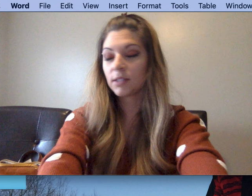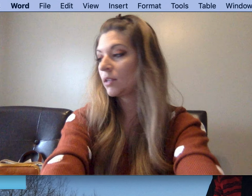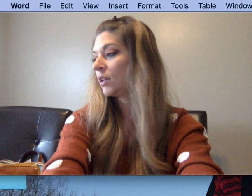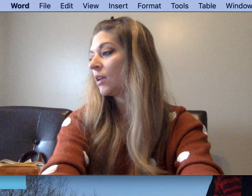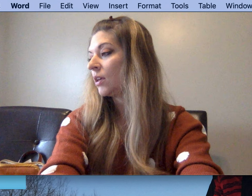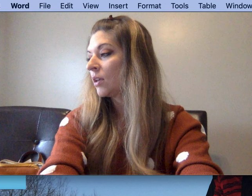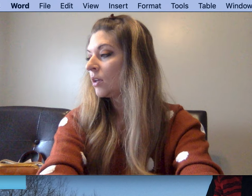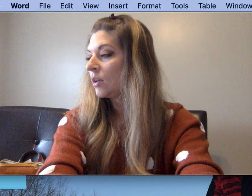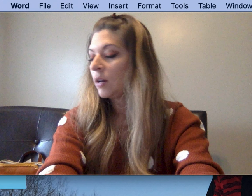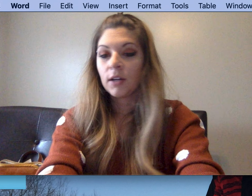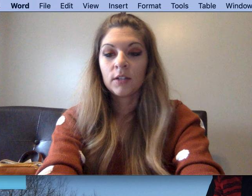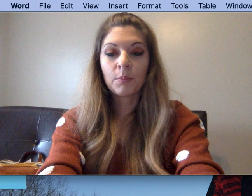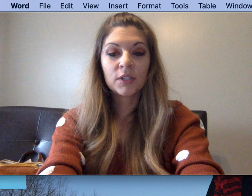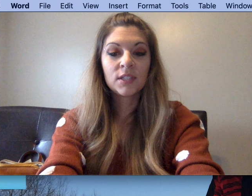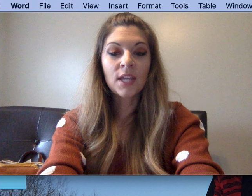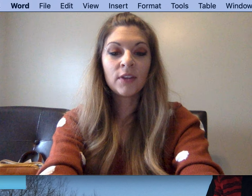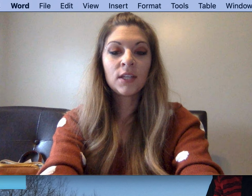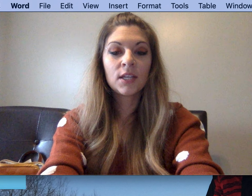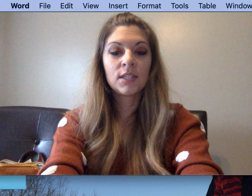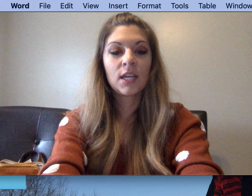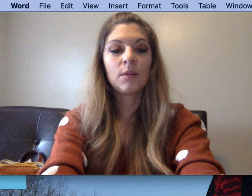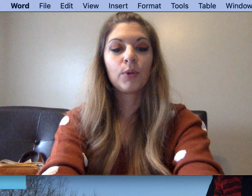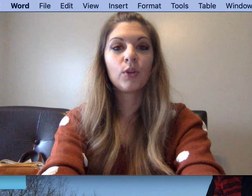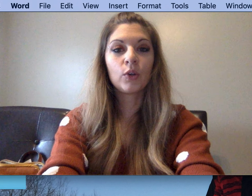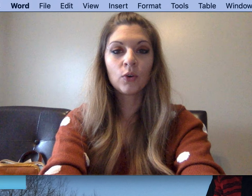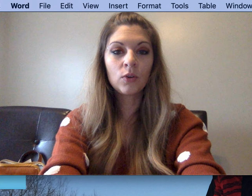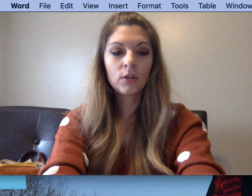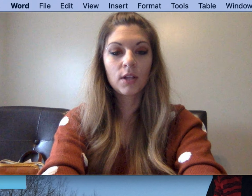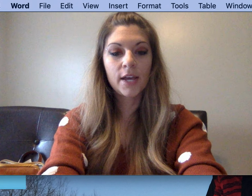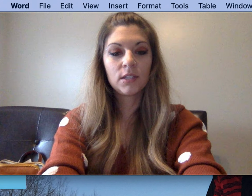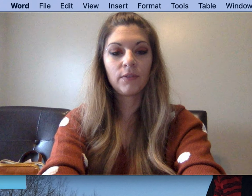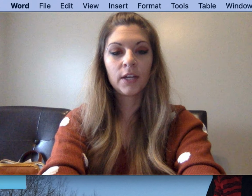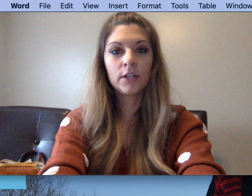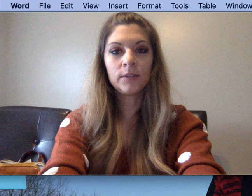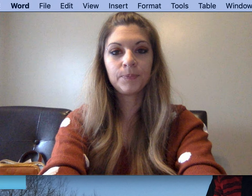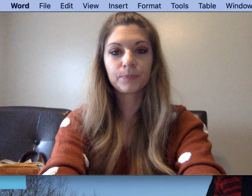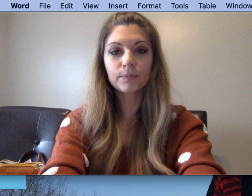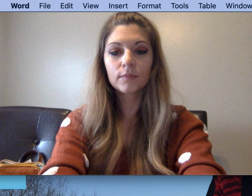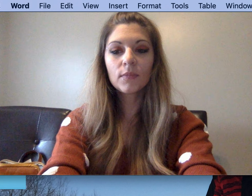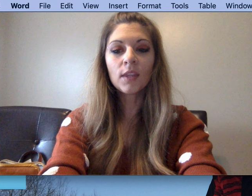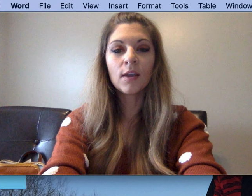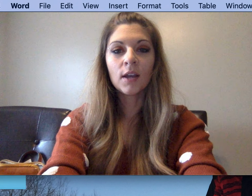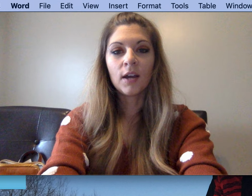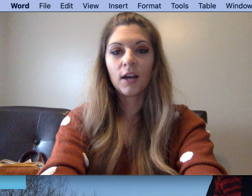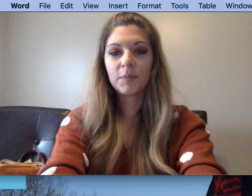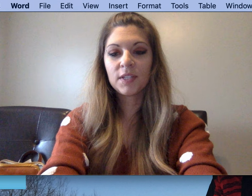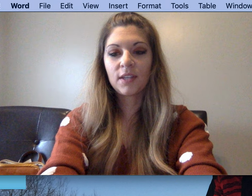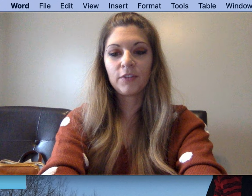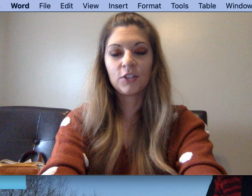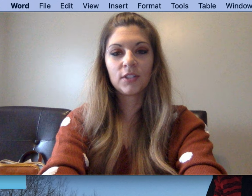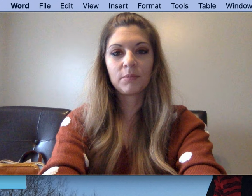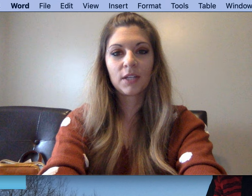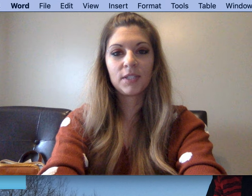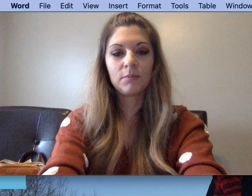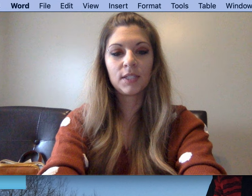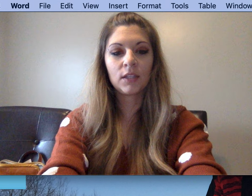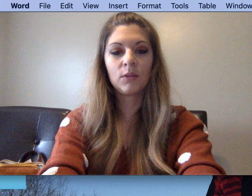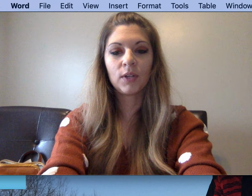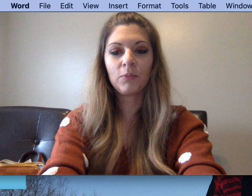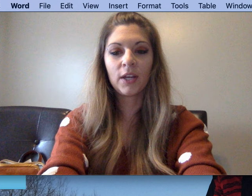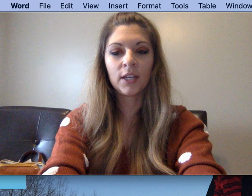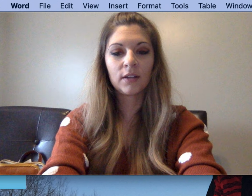that. Number 7 is a plural classifier. This definition sometimes